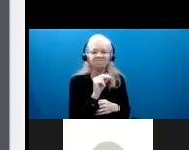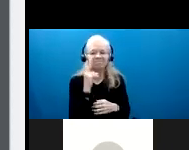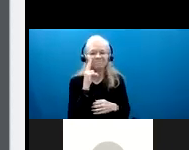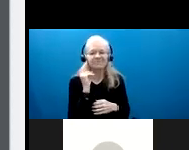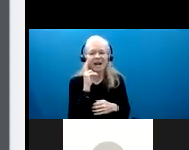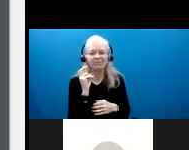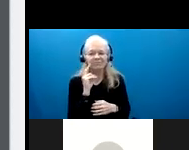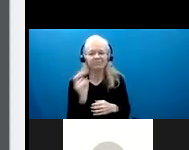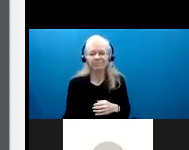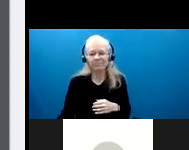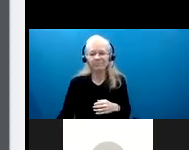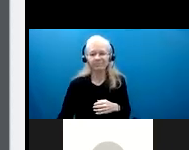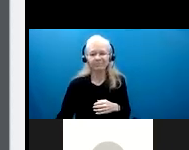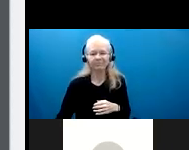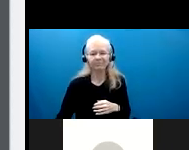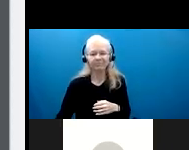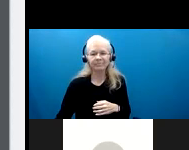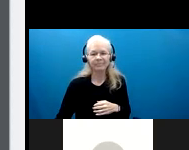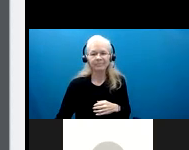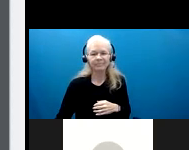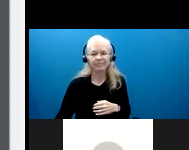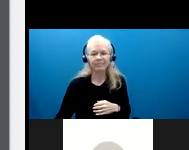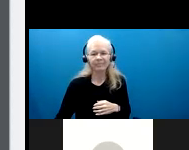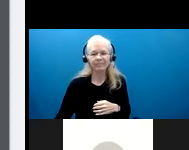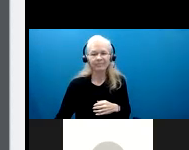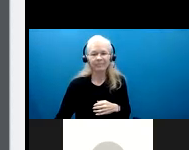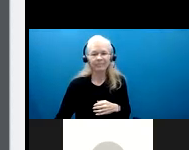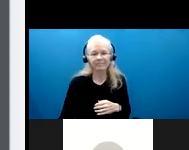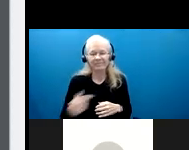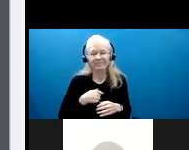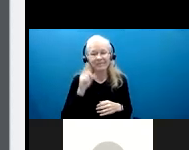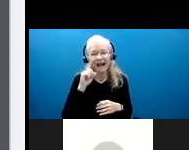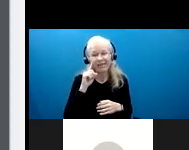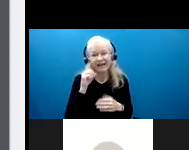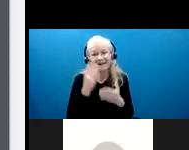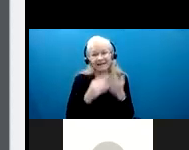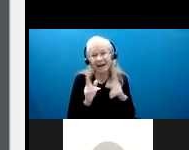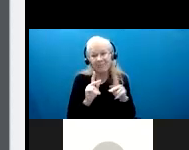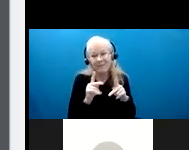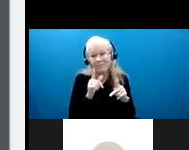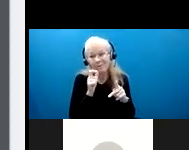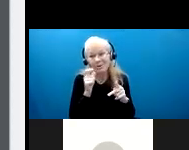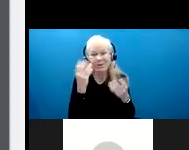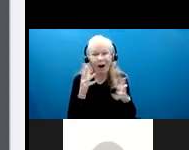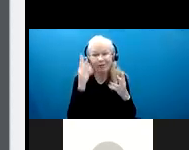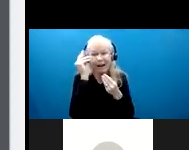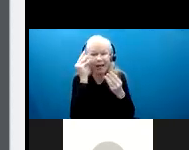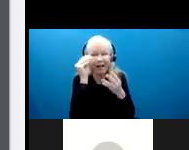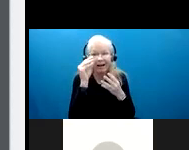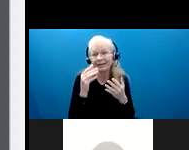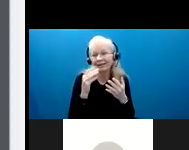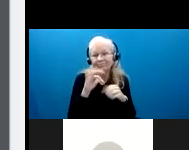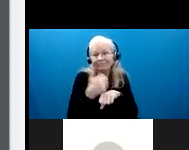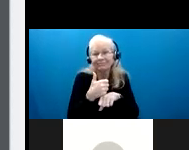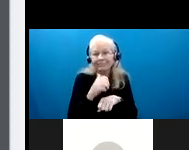developers. I think it would encourage some folks that may have been thinking about putting in an ADU anyway. So it can't hurt. I guess it all